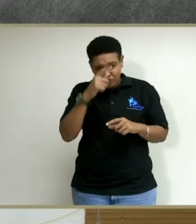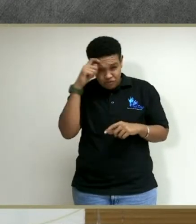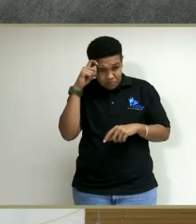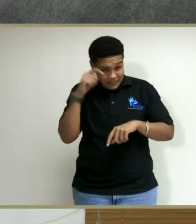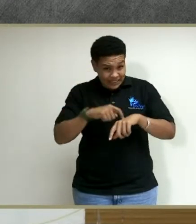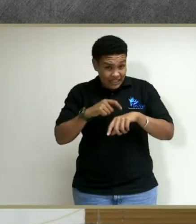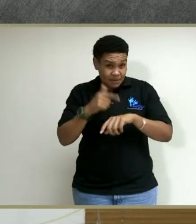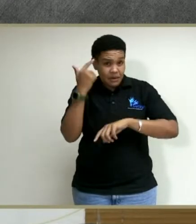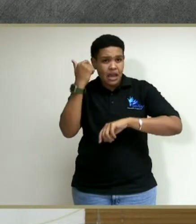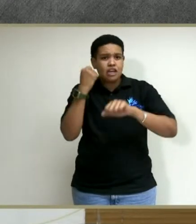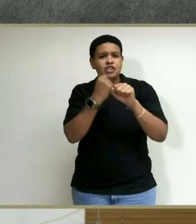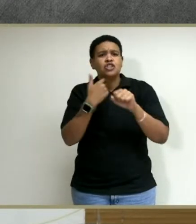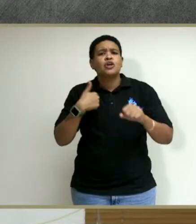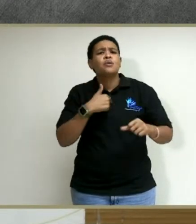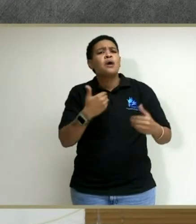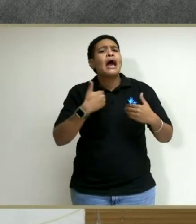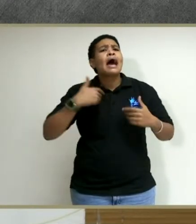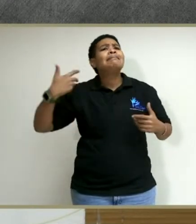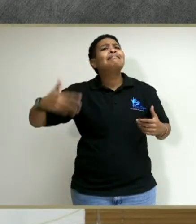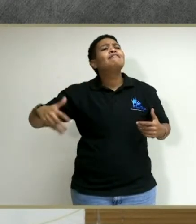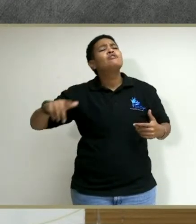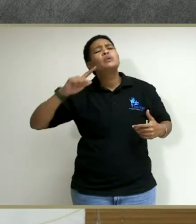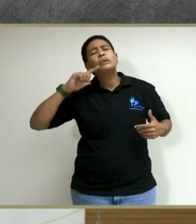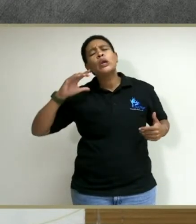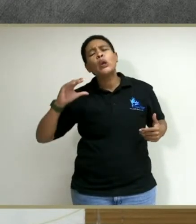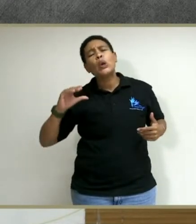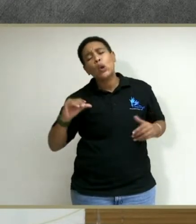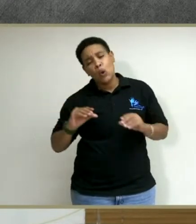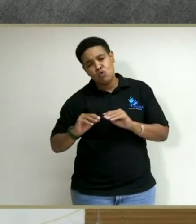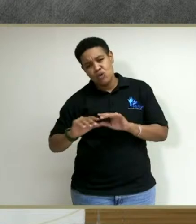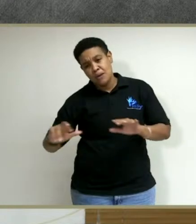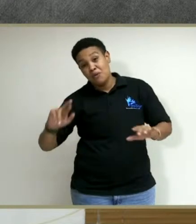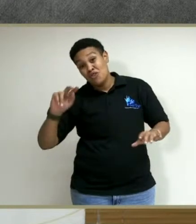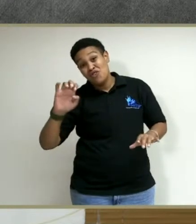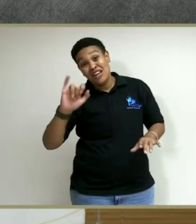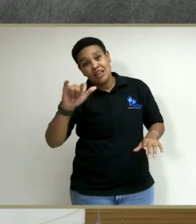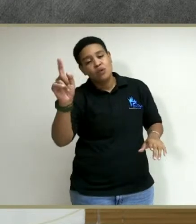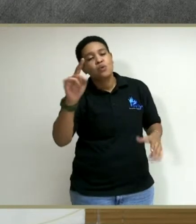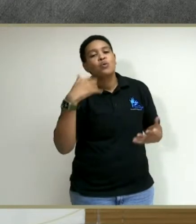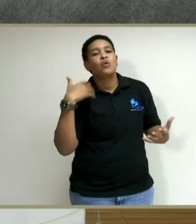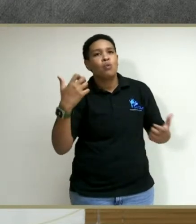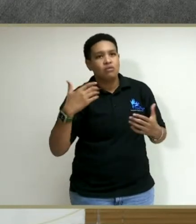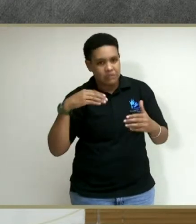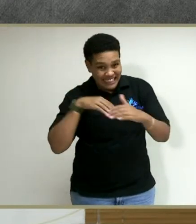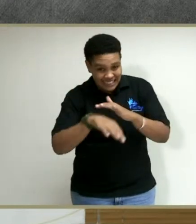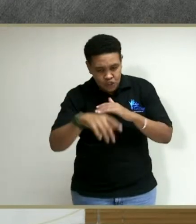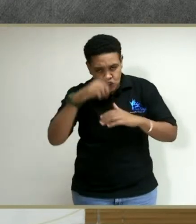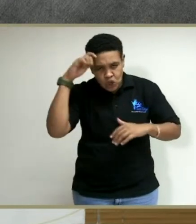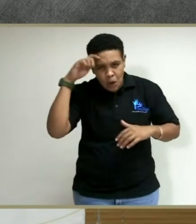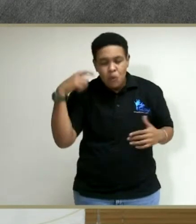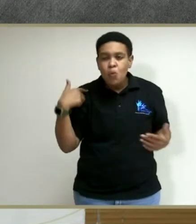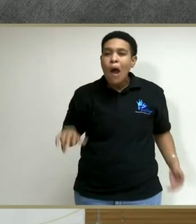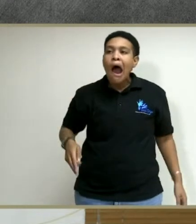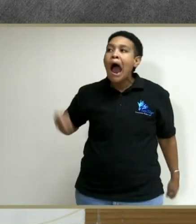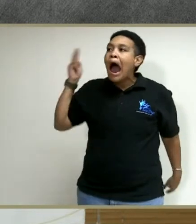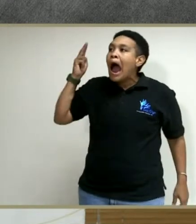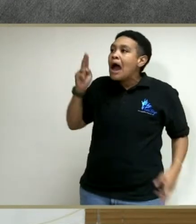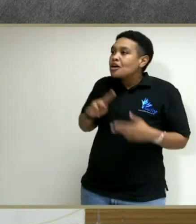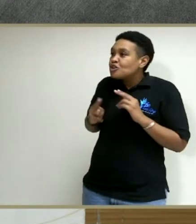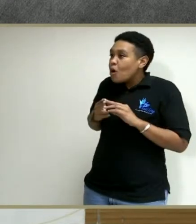last year, we were having very low reproductive rates, and that's where we want to be going into this summer period.